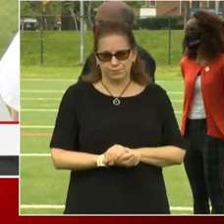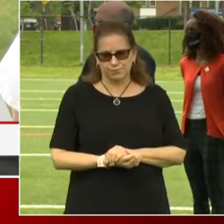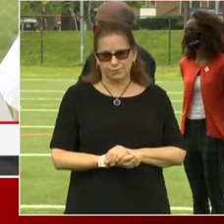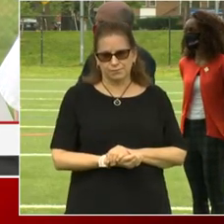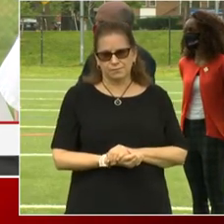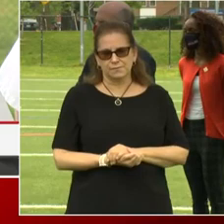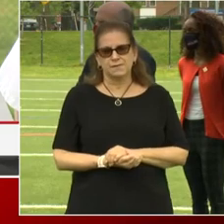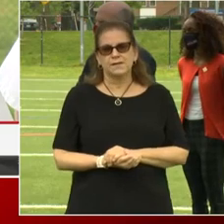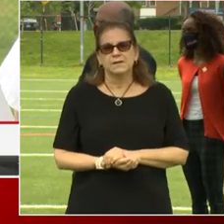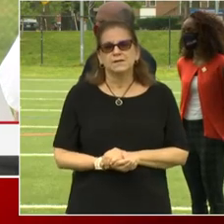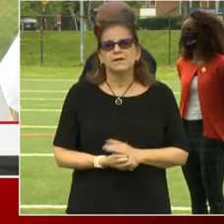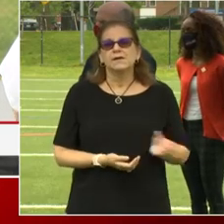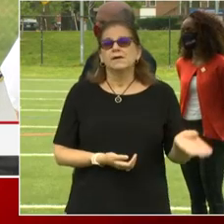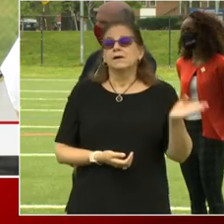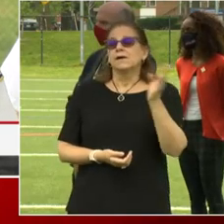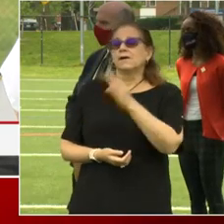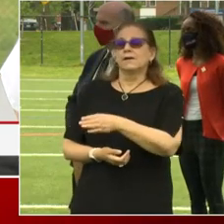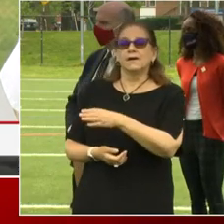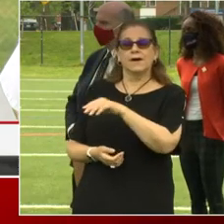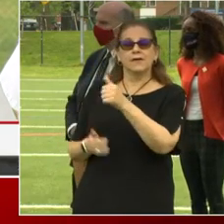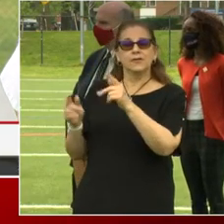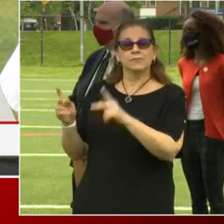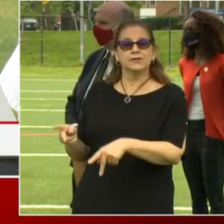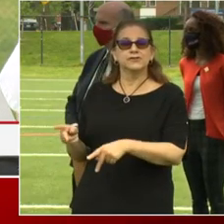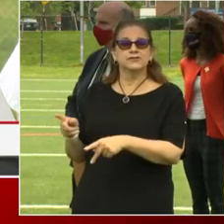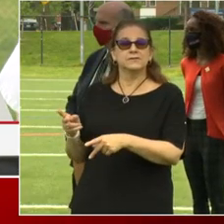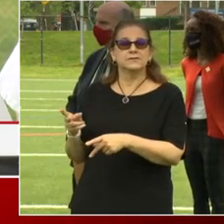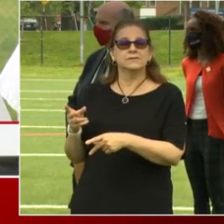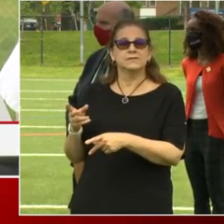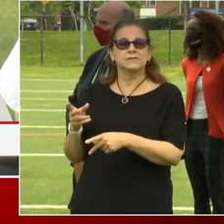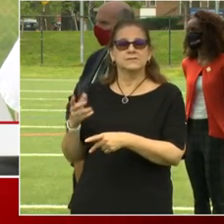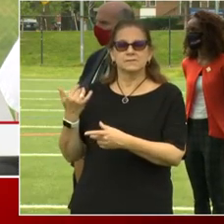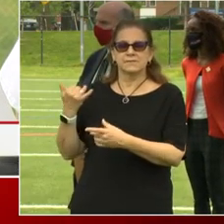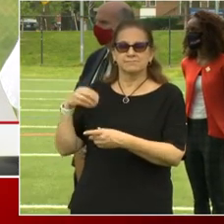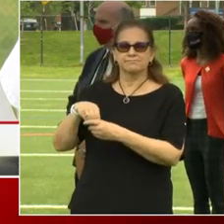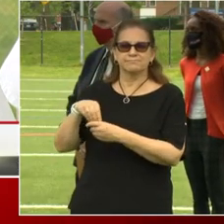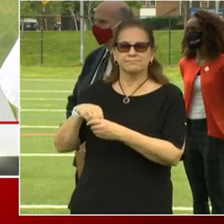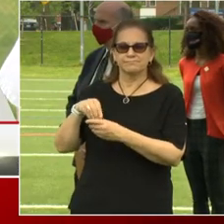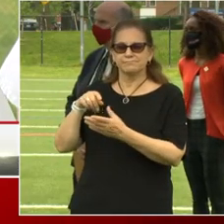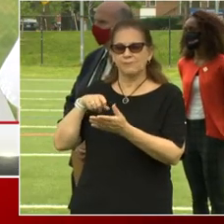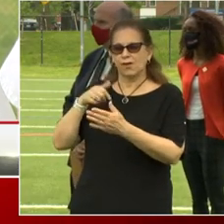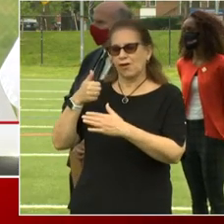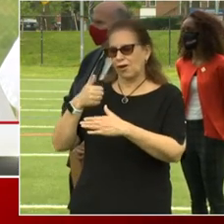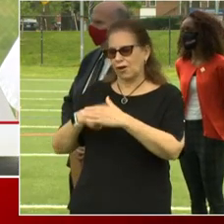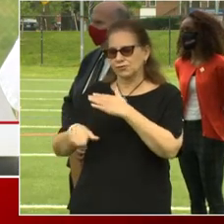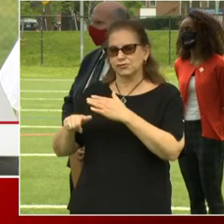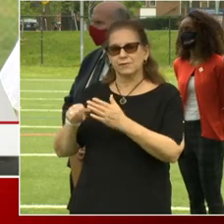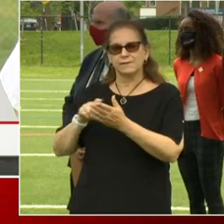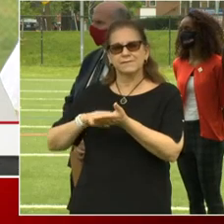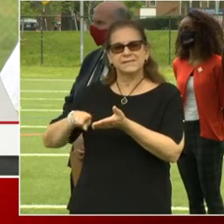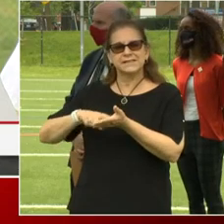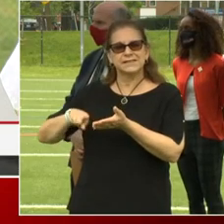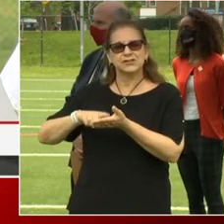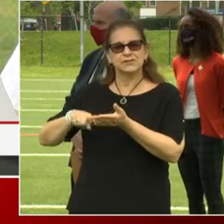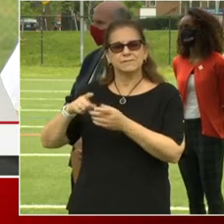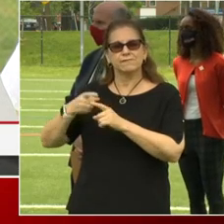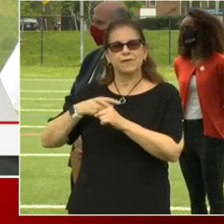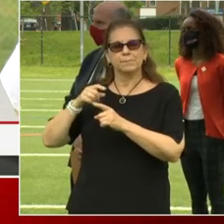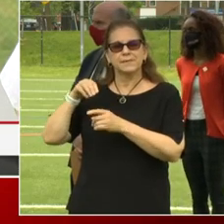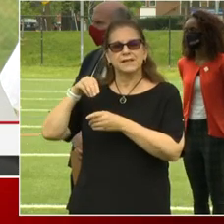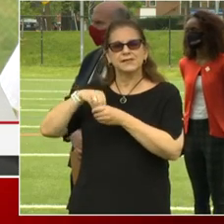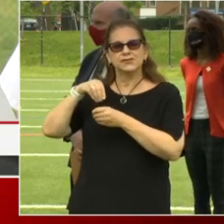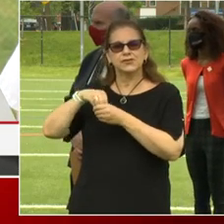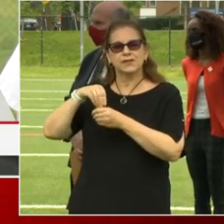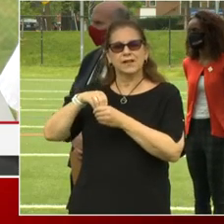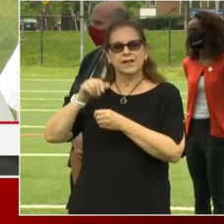other individuals that are involved are part of the internal affairs investigation that will be going over to the Office of the Attorney General